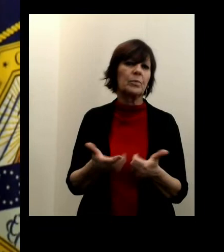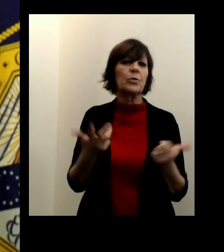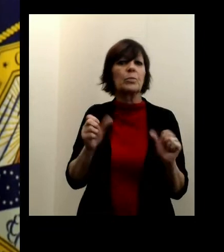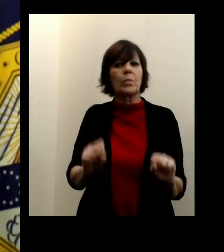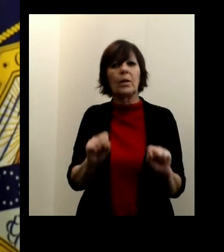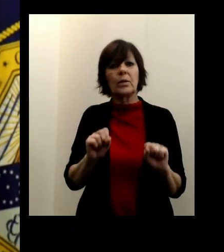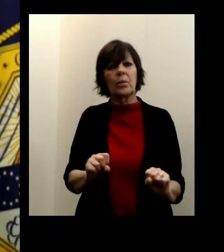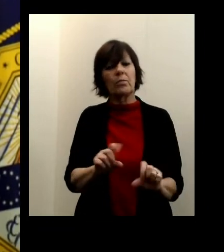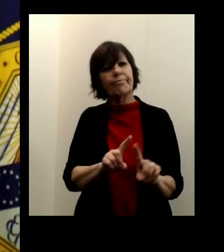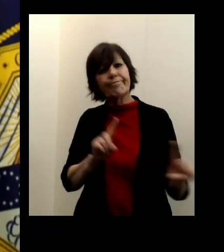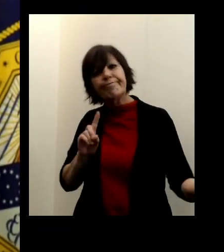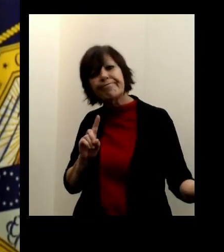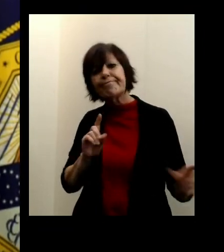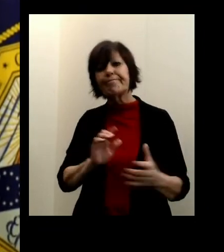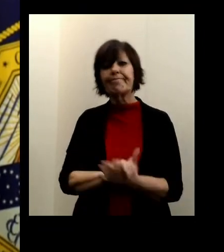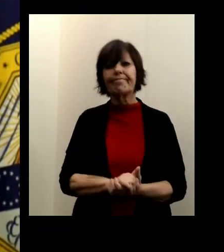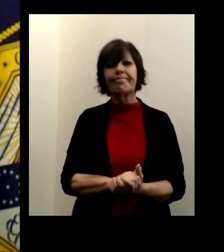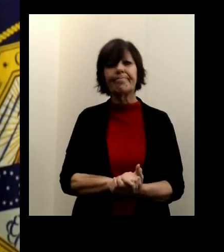possible.